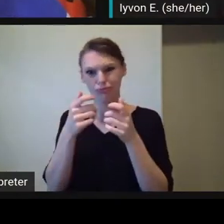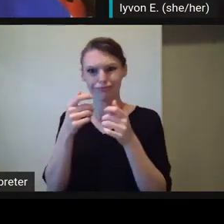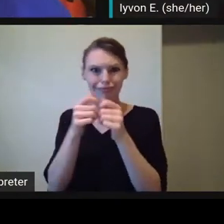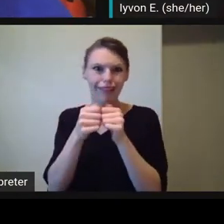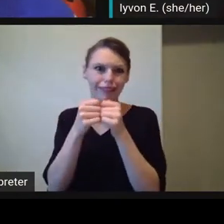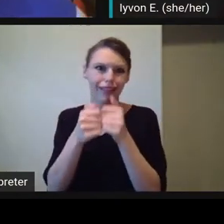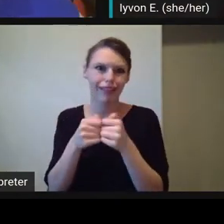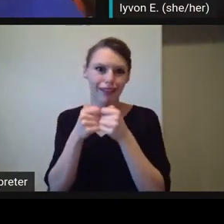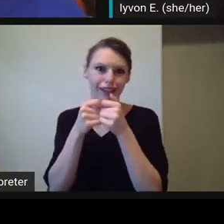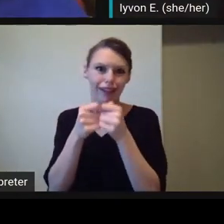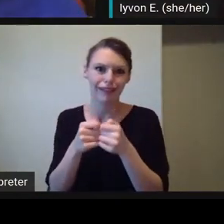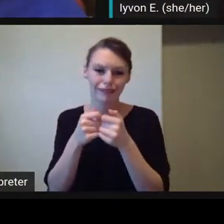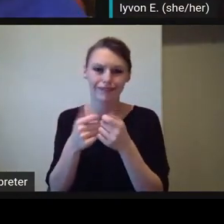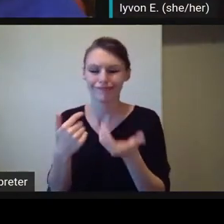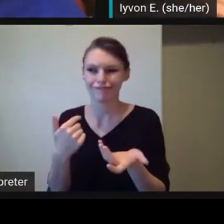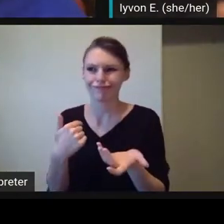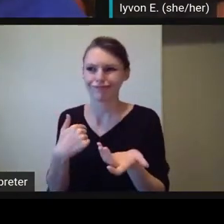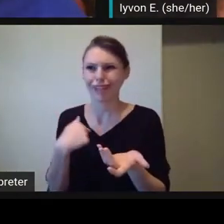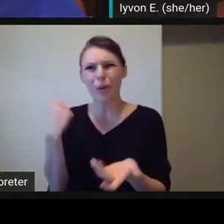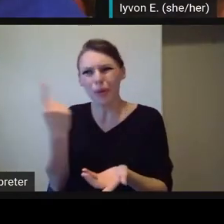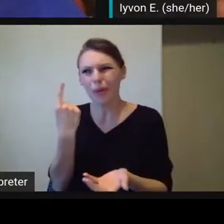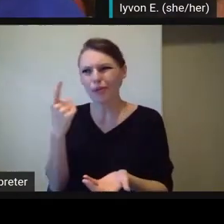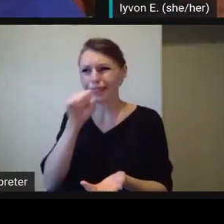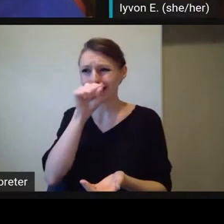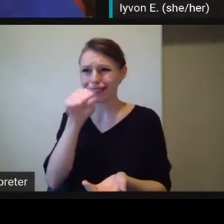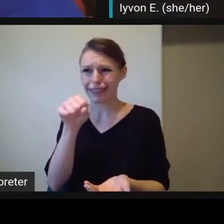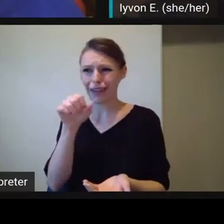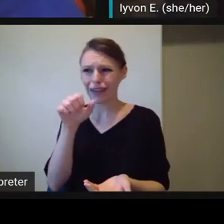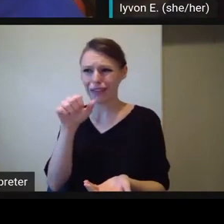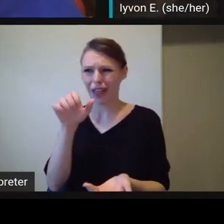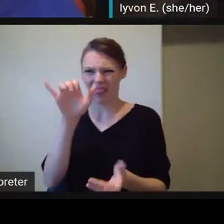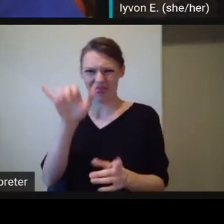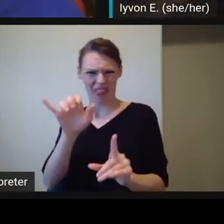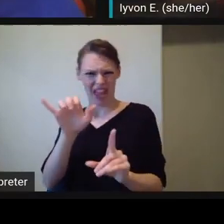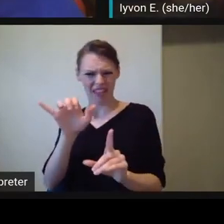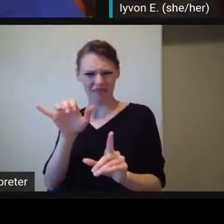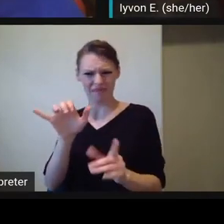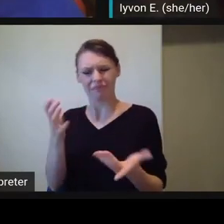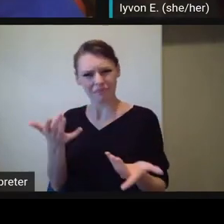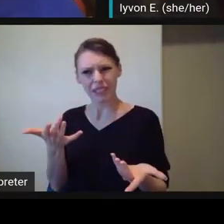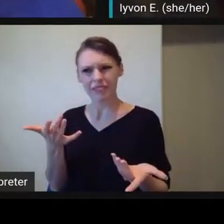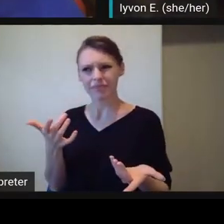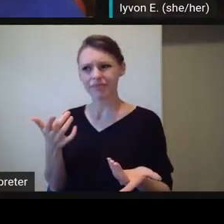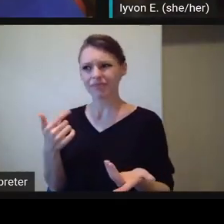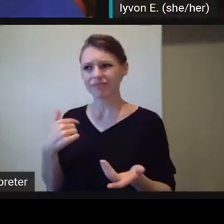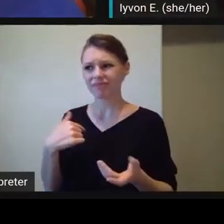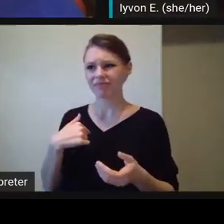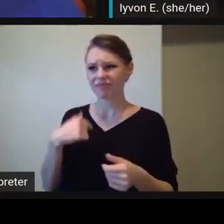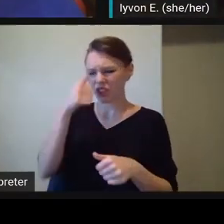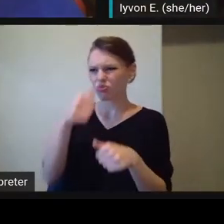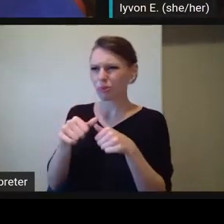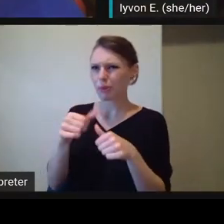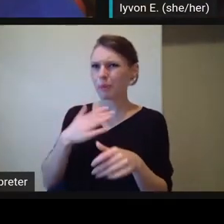always love that, but it is part of like getting the thing done. And I always have to remember, I have to tap into